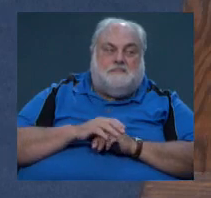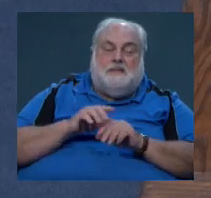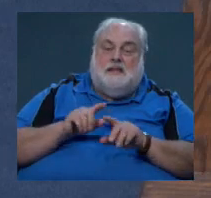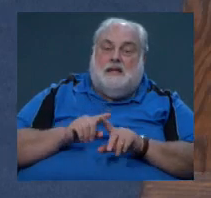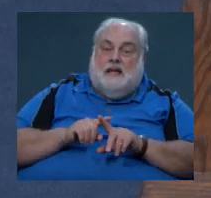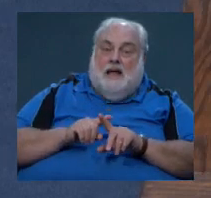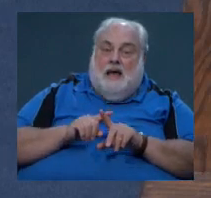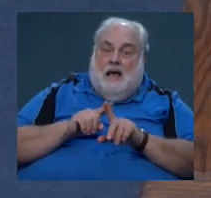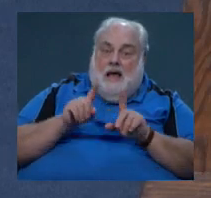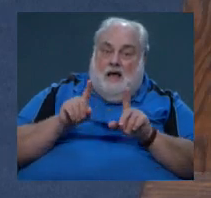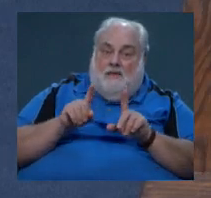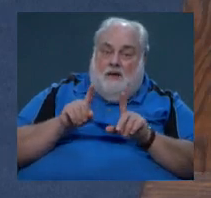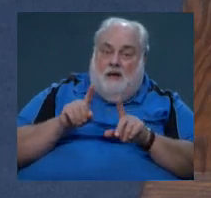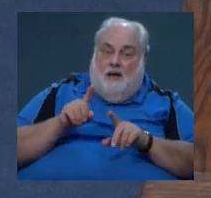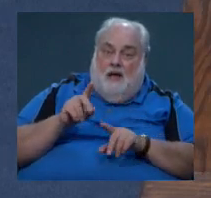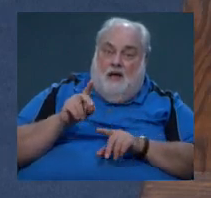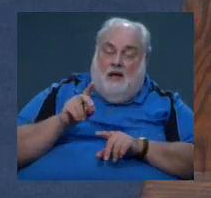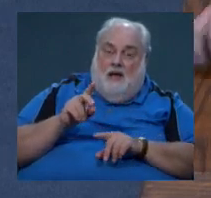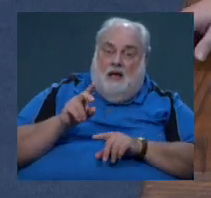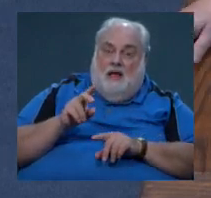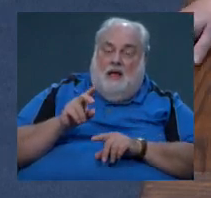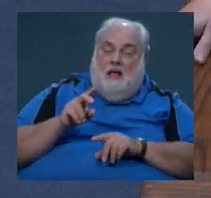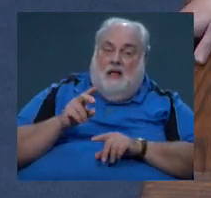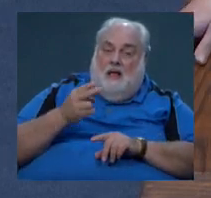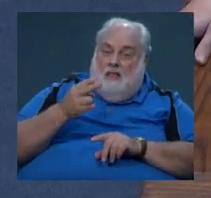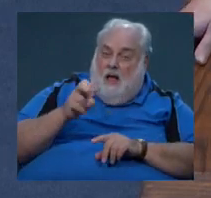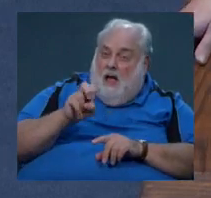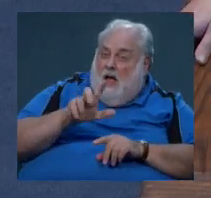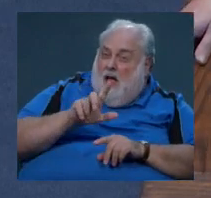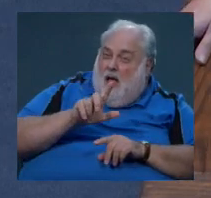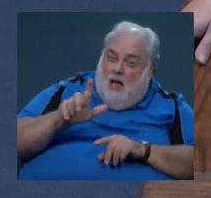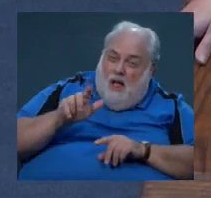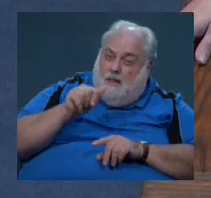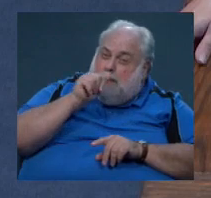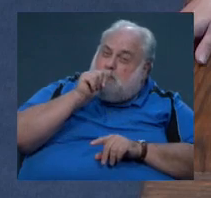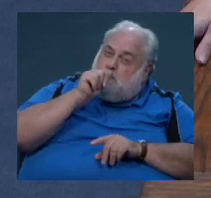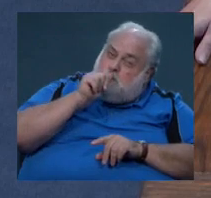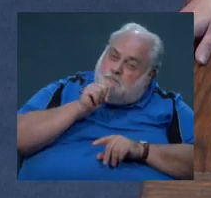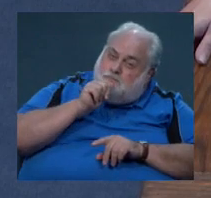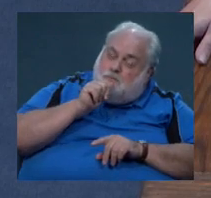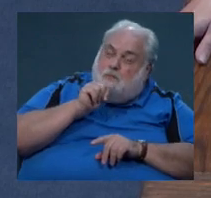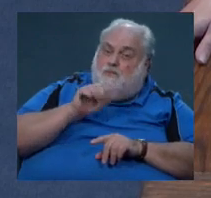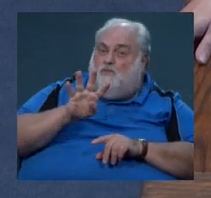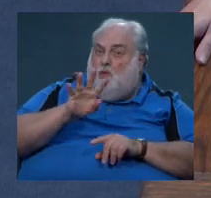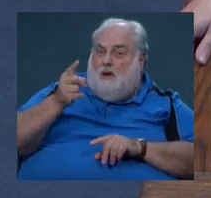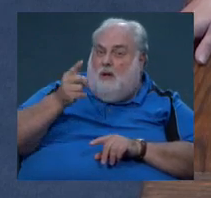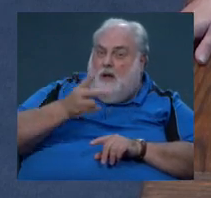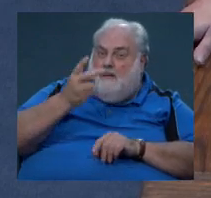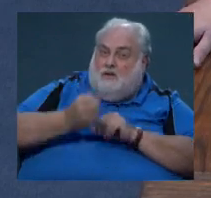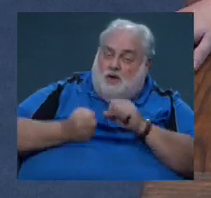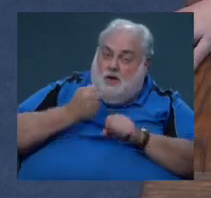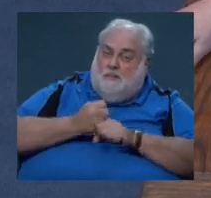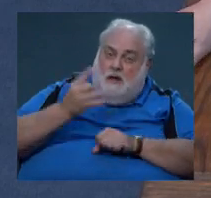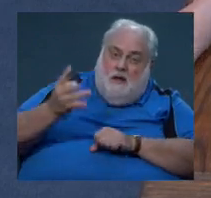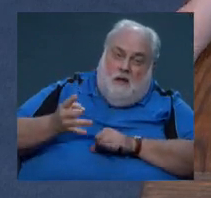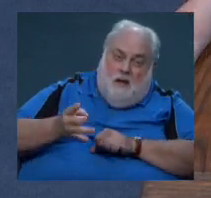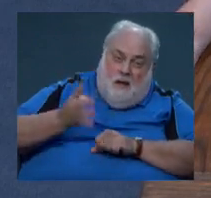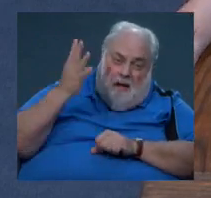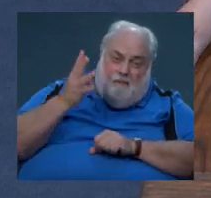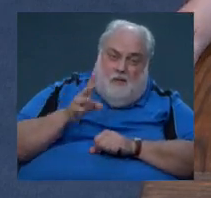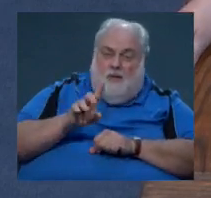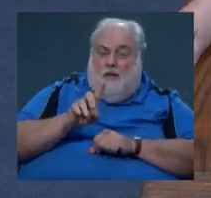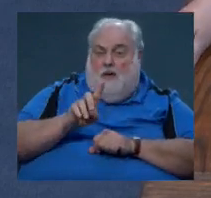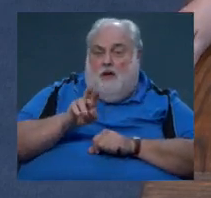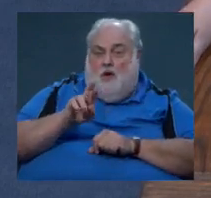But the hell that we've been through for the last 4.5 years has been terrible. The drug